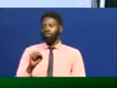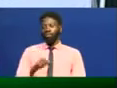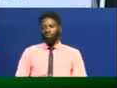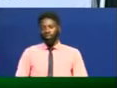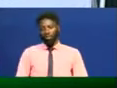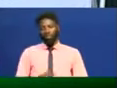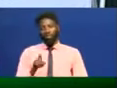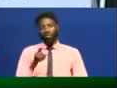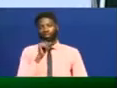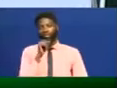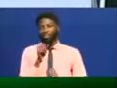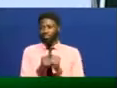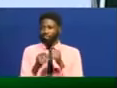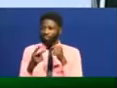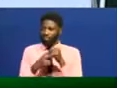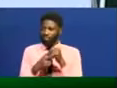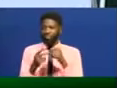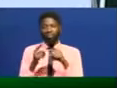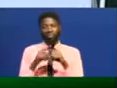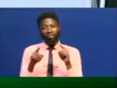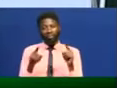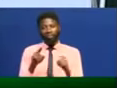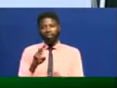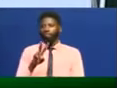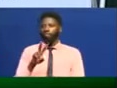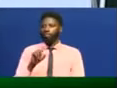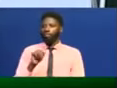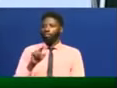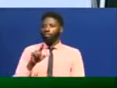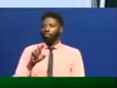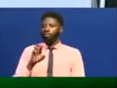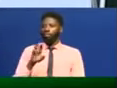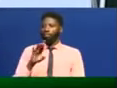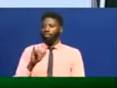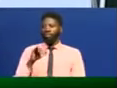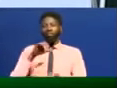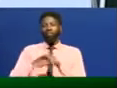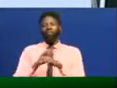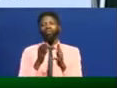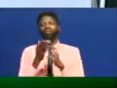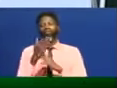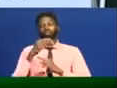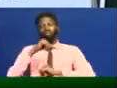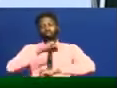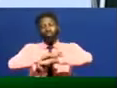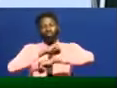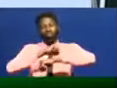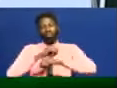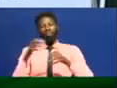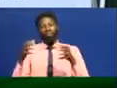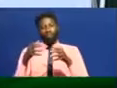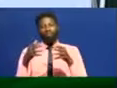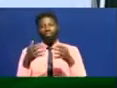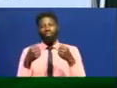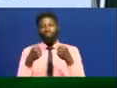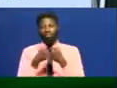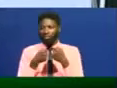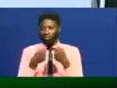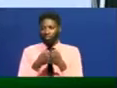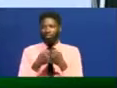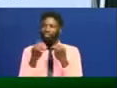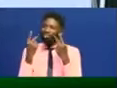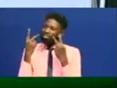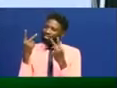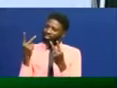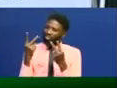Valerie, who was scouted during that process through the school ball games, has every sign,